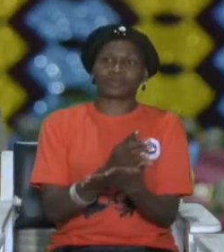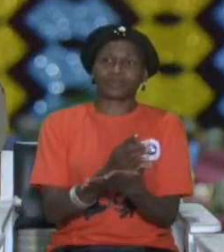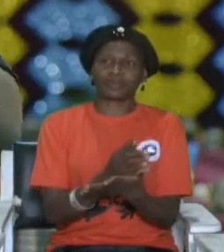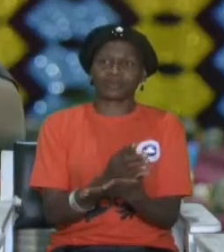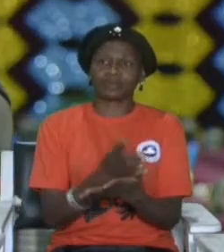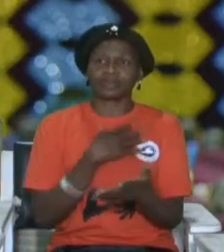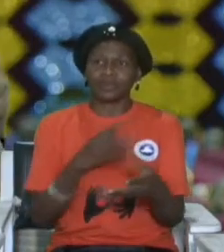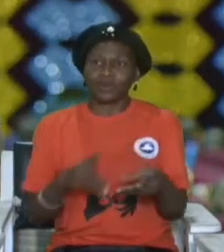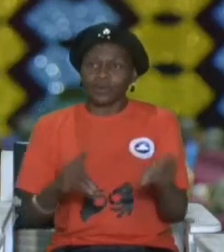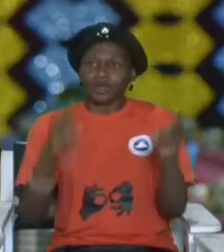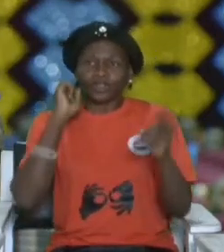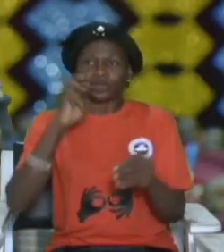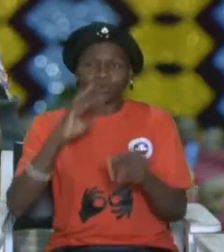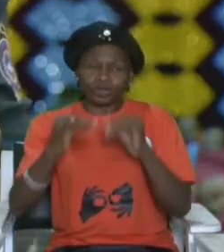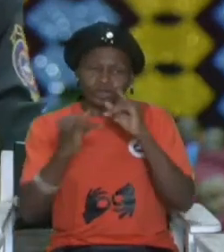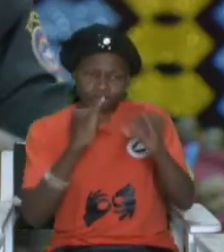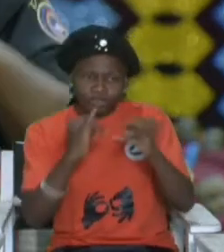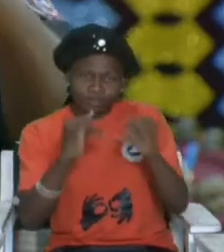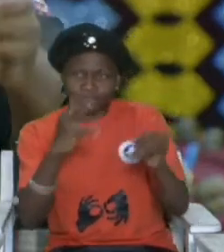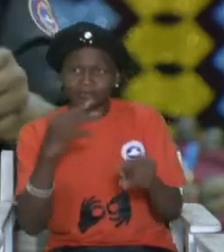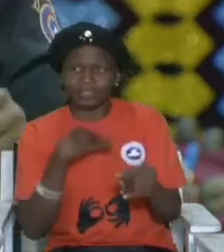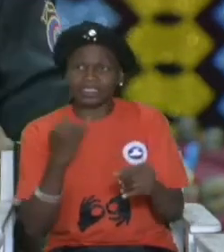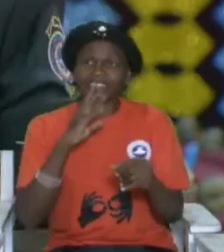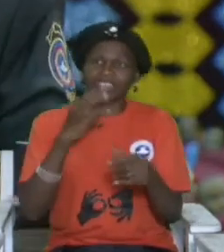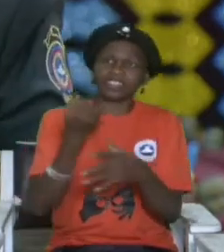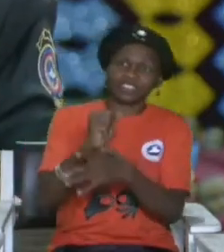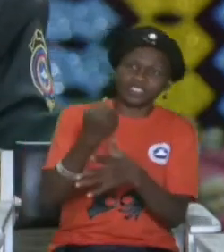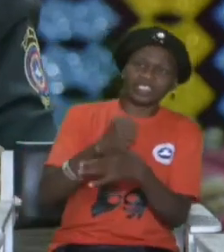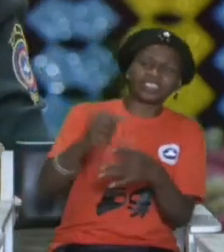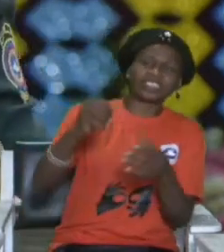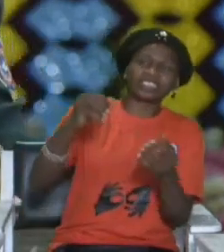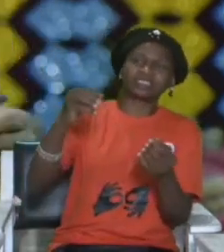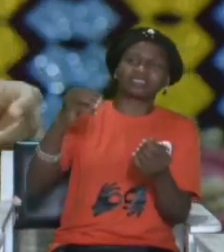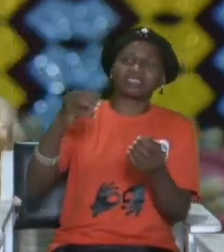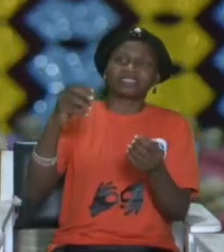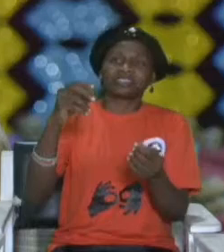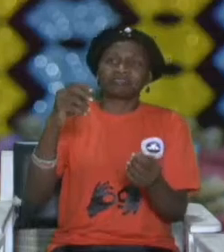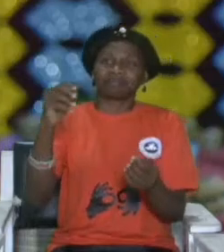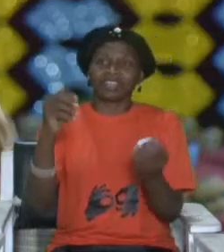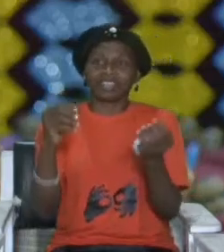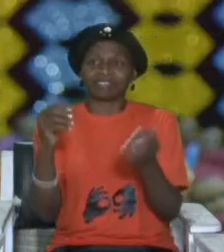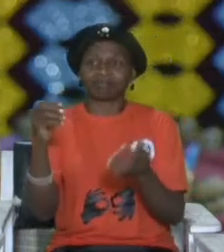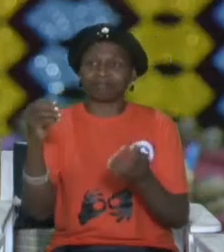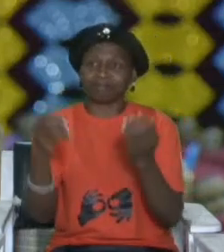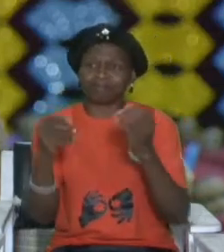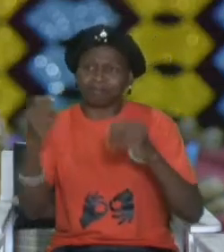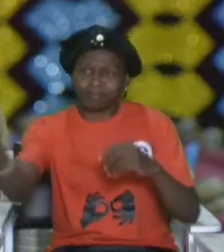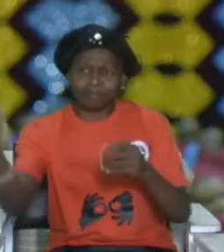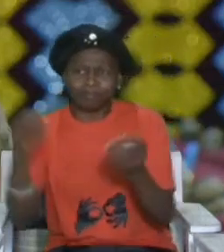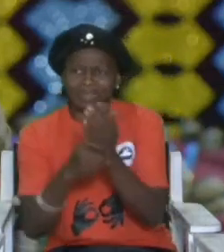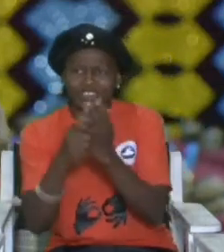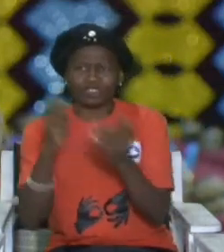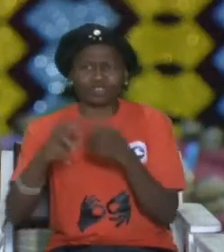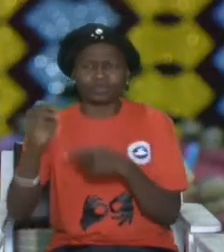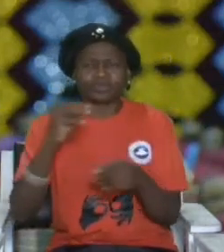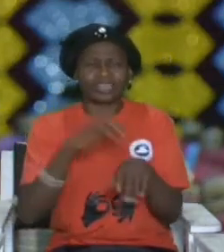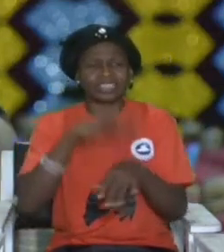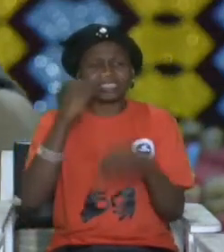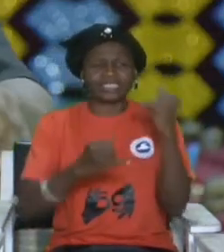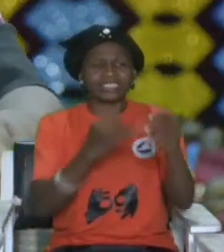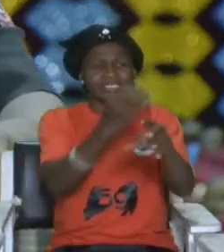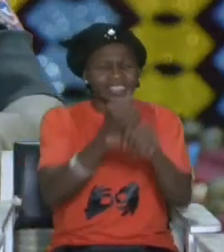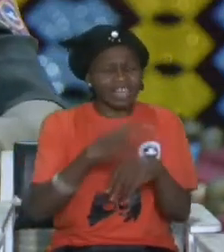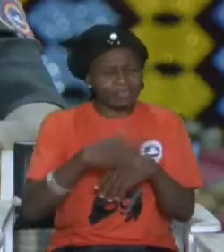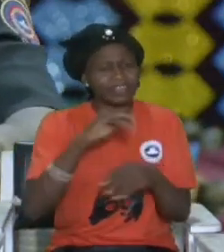And while he was interrogating us and we were sharing tracts to him, at the end of the journey, he asked, after I've received this